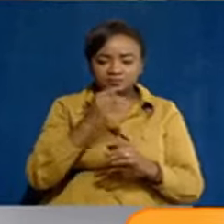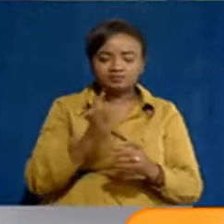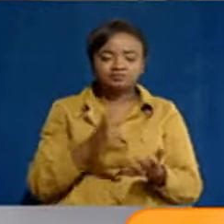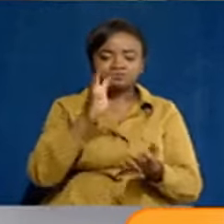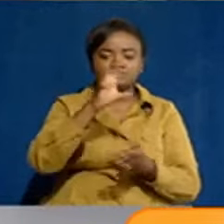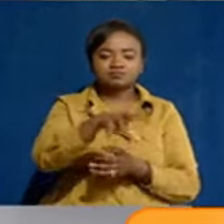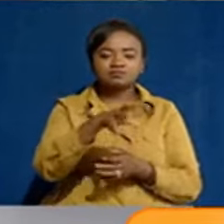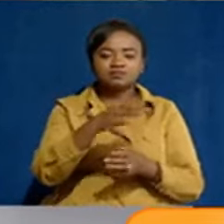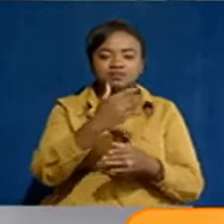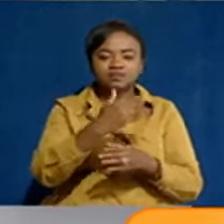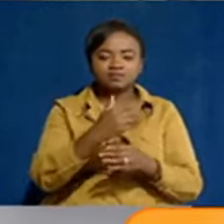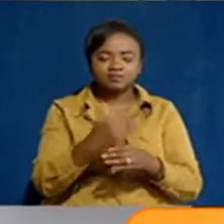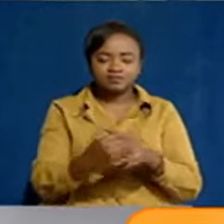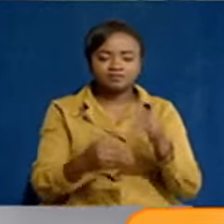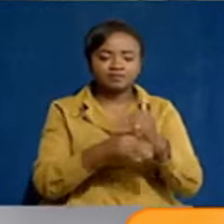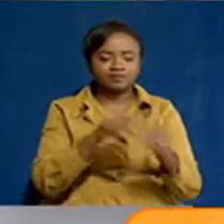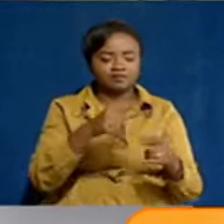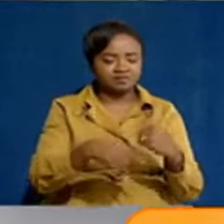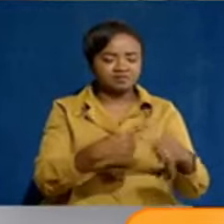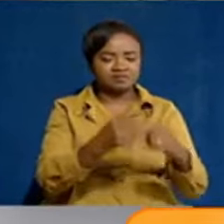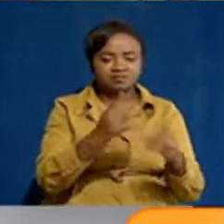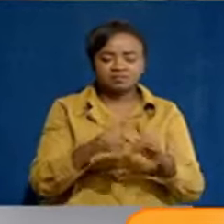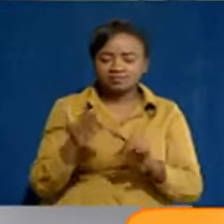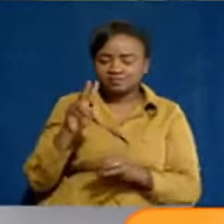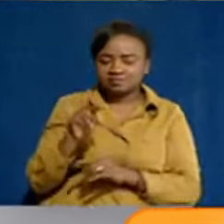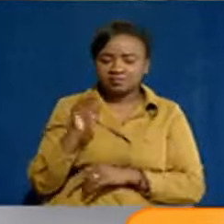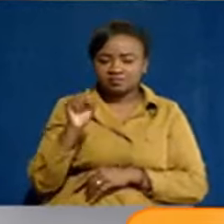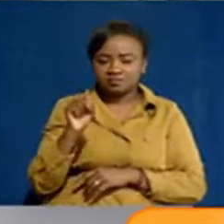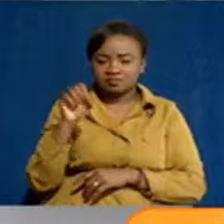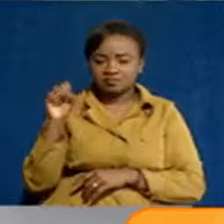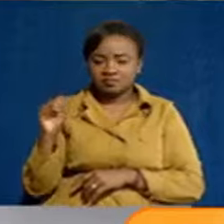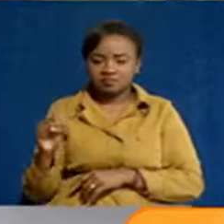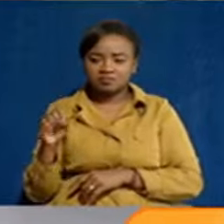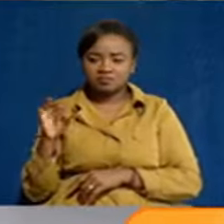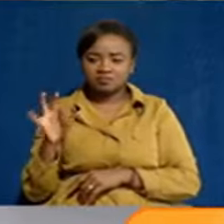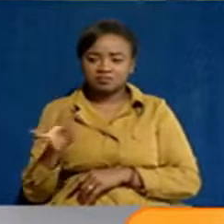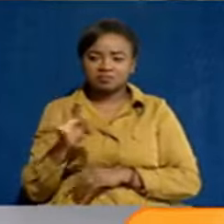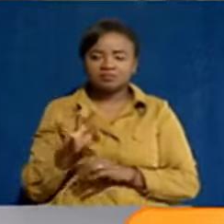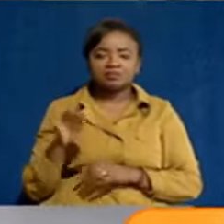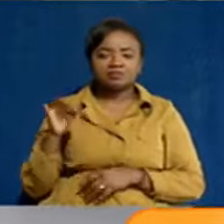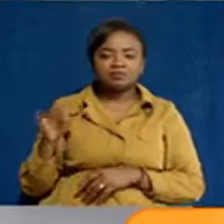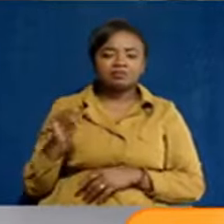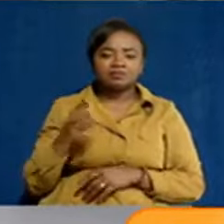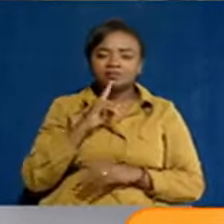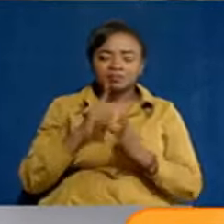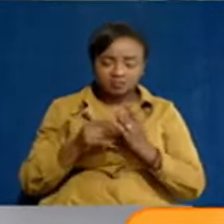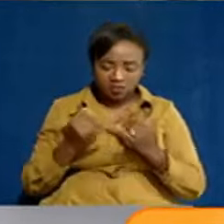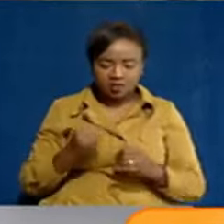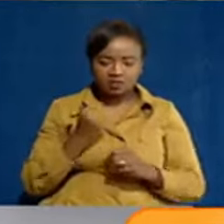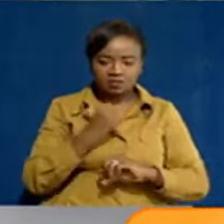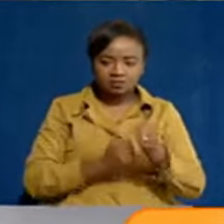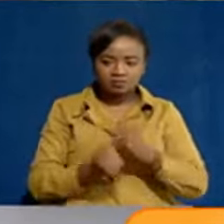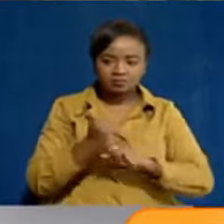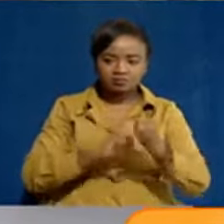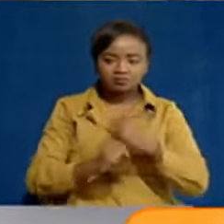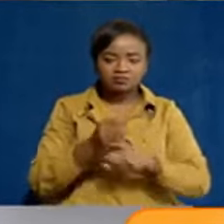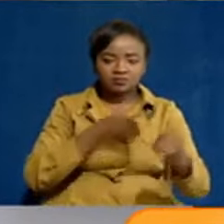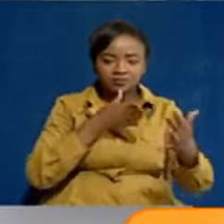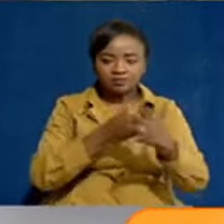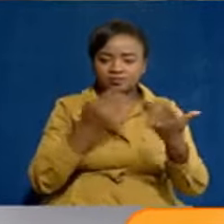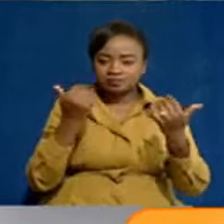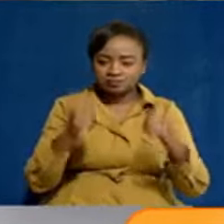on it. The National Social Security Fund, which developed Nyayo Estate, says it has taken steps to halt any activity on the